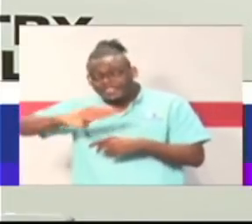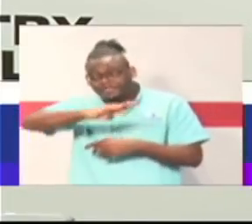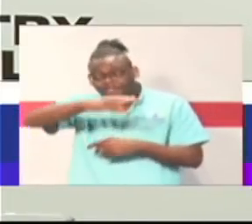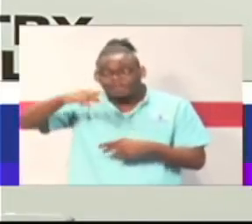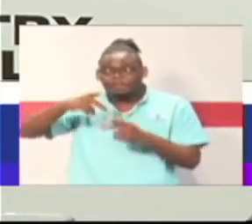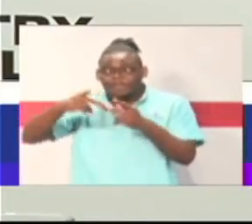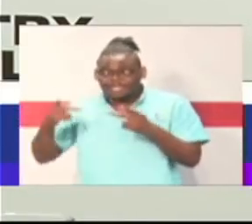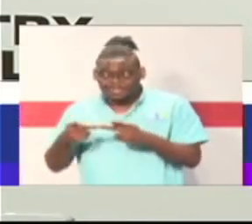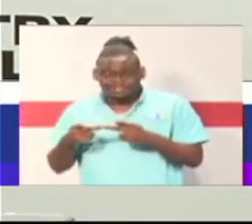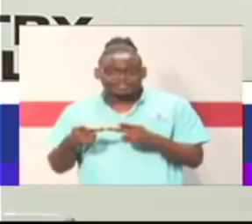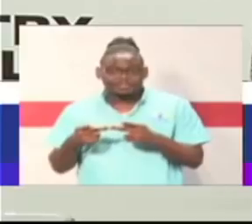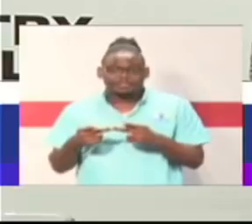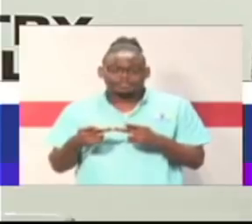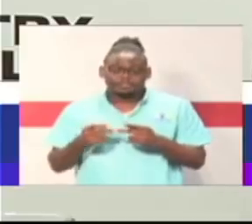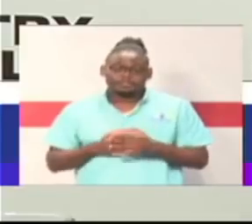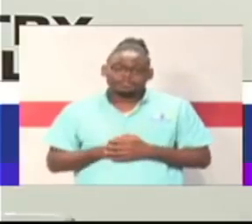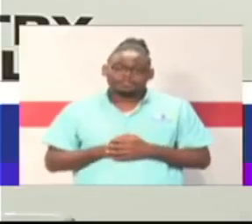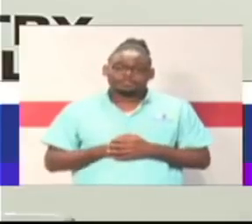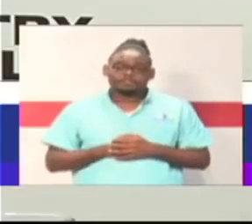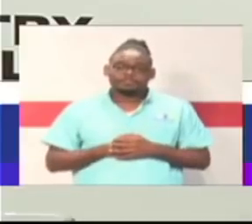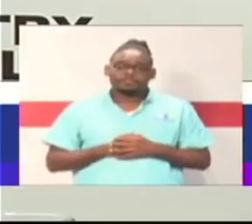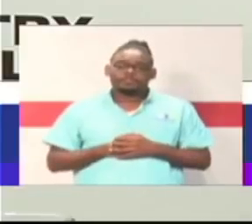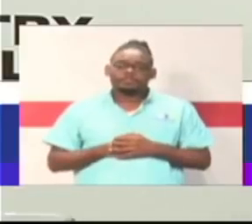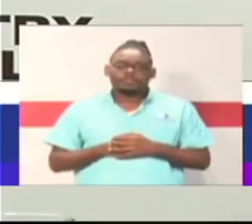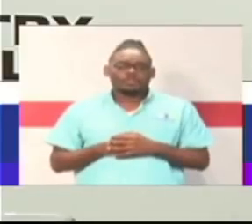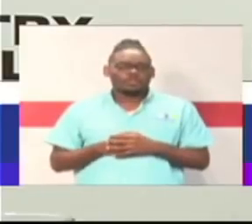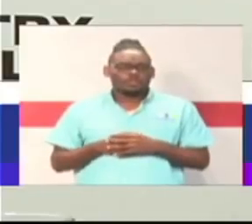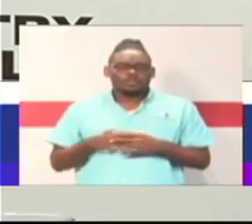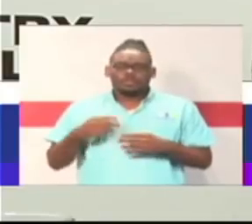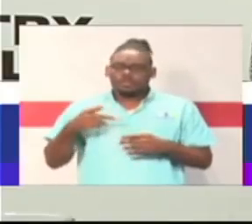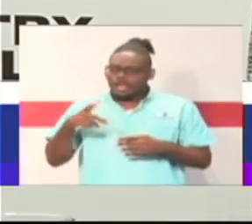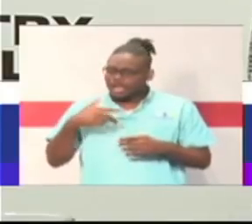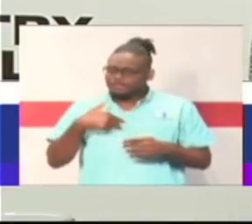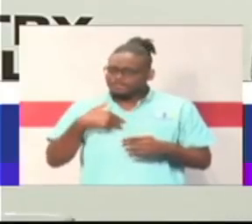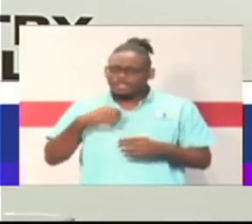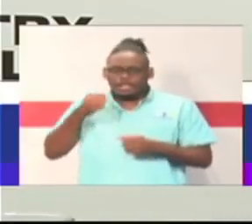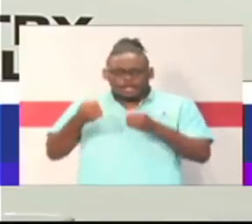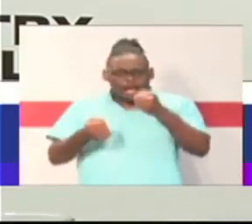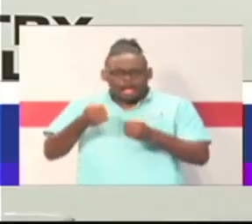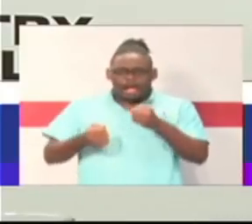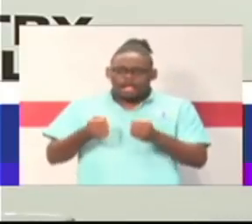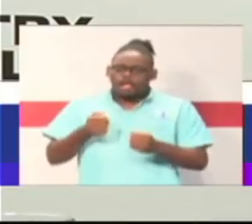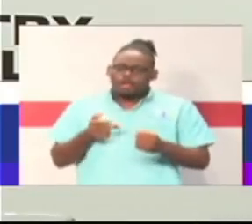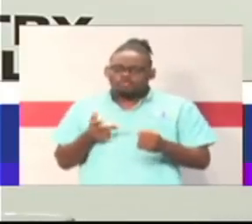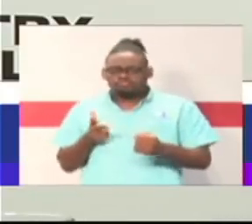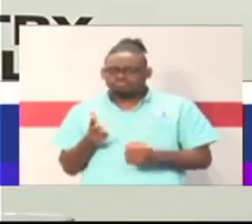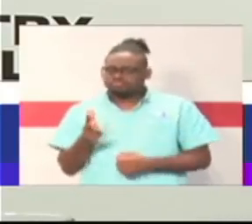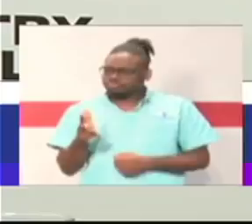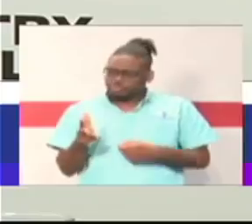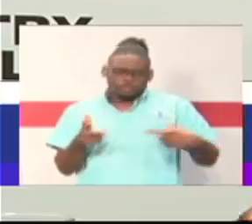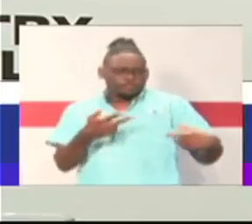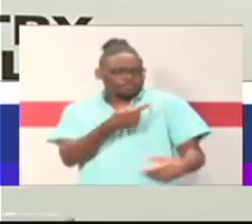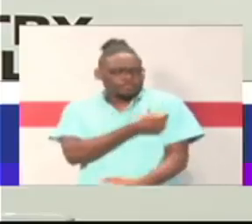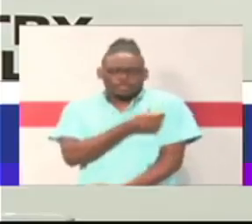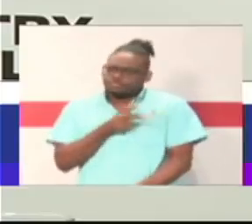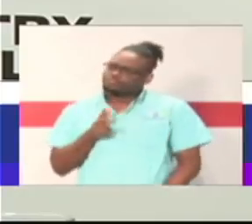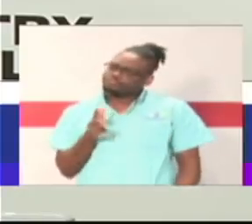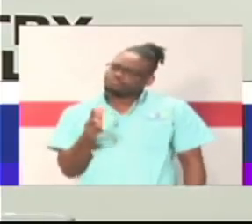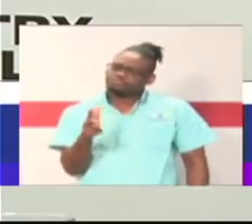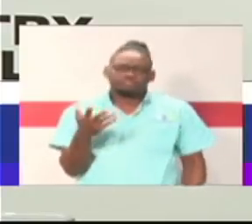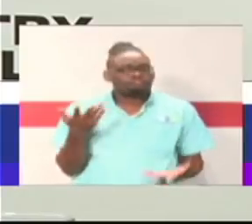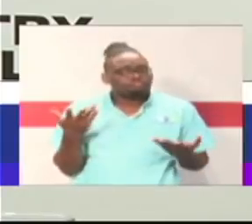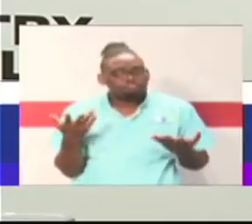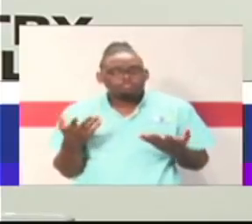sites, drive-through vaccination sites, and there are community outreach activities happening. Ladies and gentlemen, we